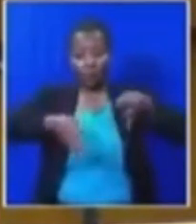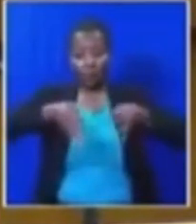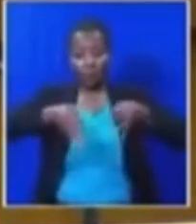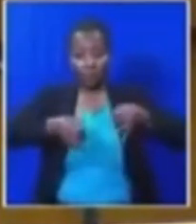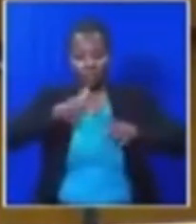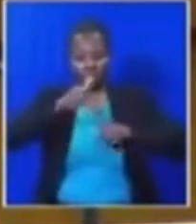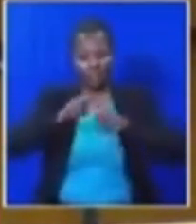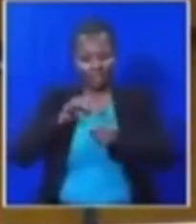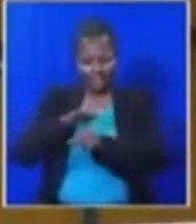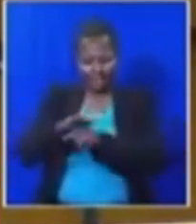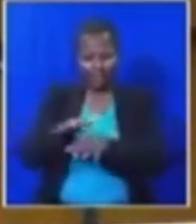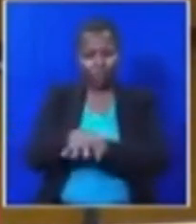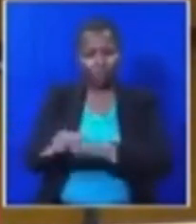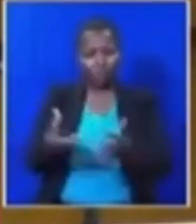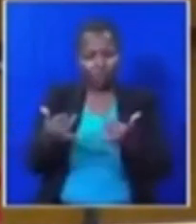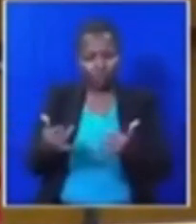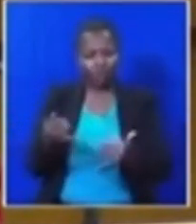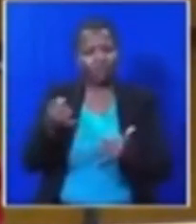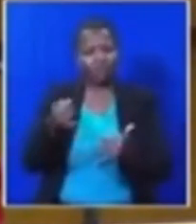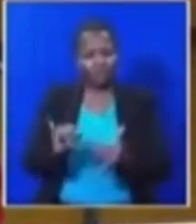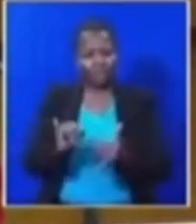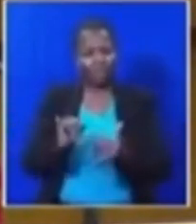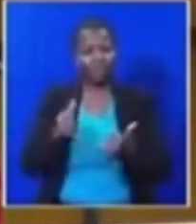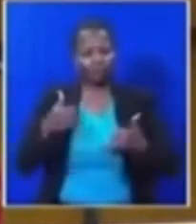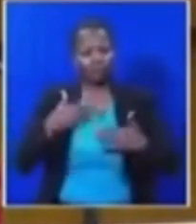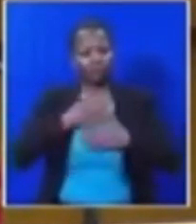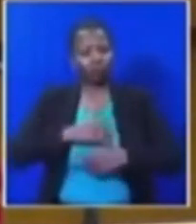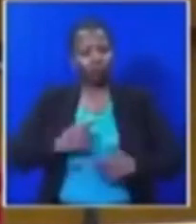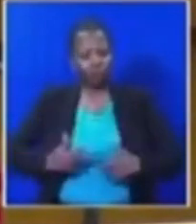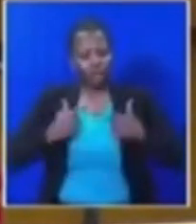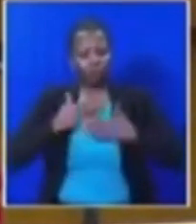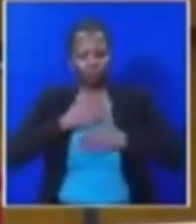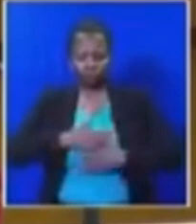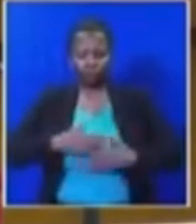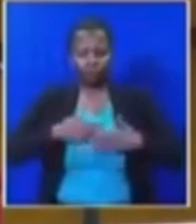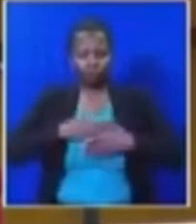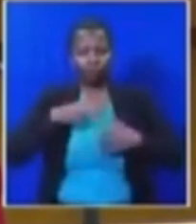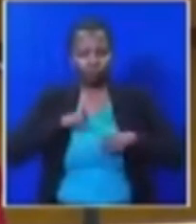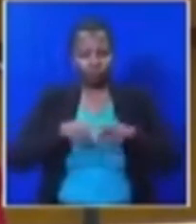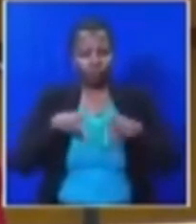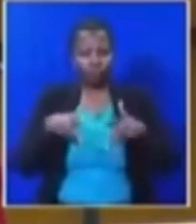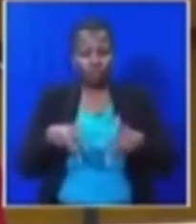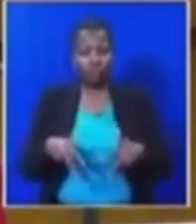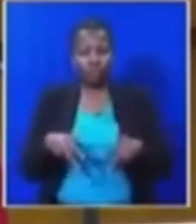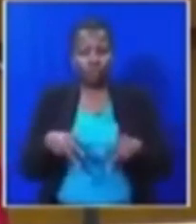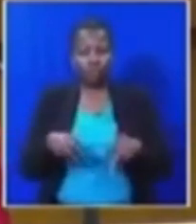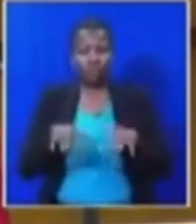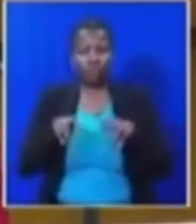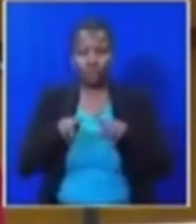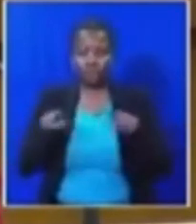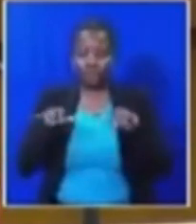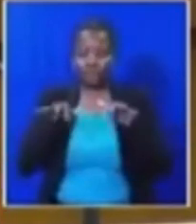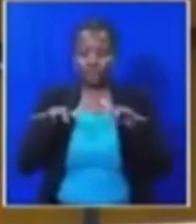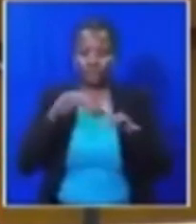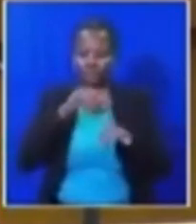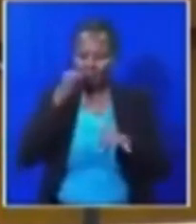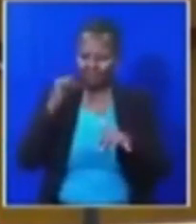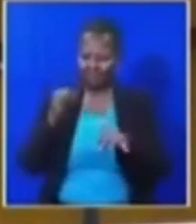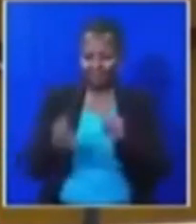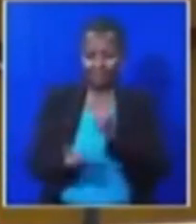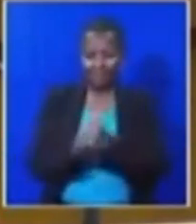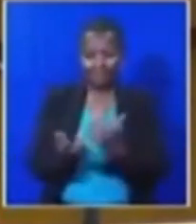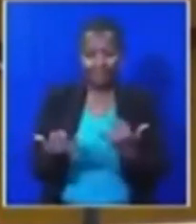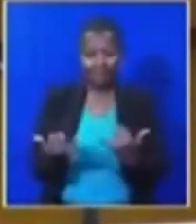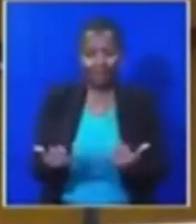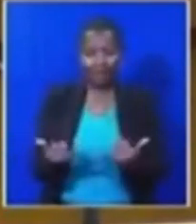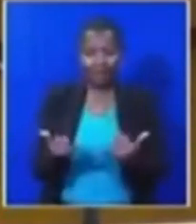many of whom continue to enjoy privileges of this house. Bureaucrats and ground forces of this murderous regime must not